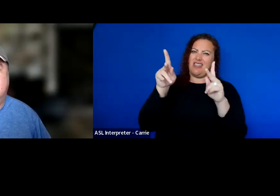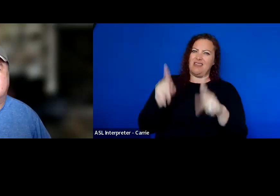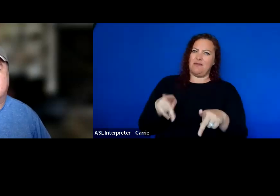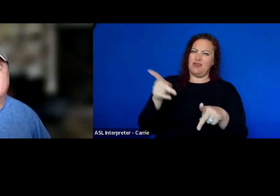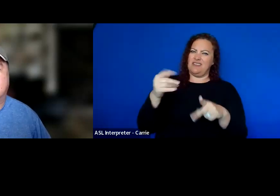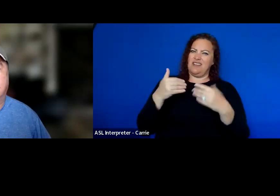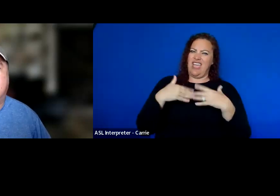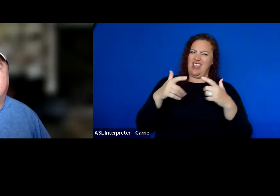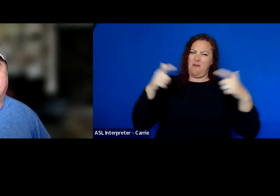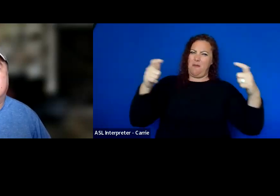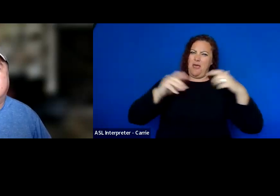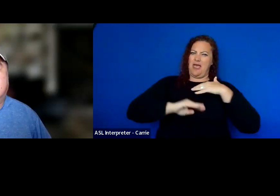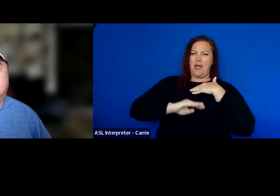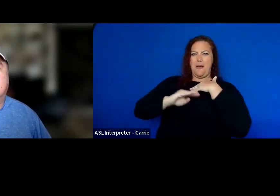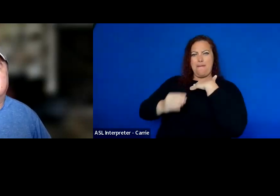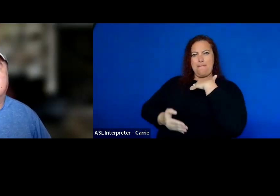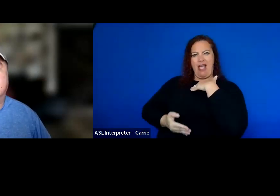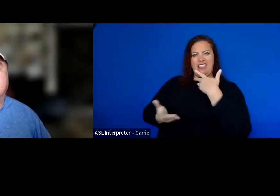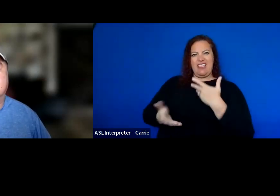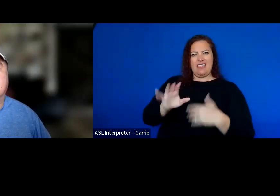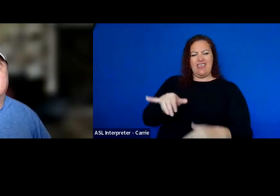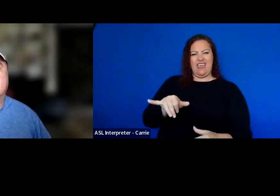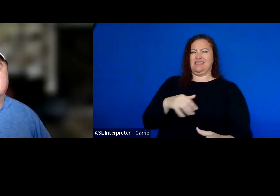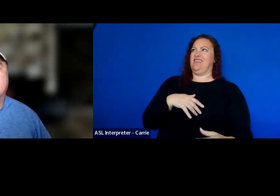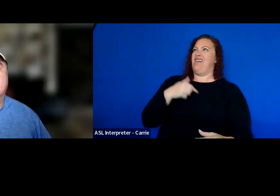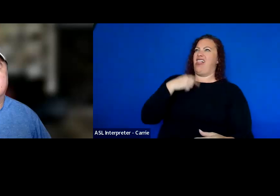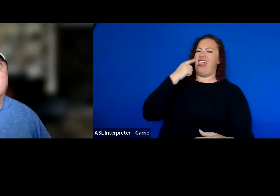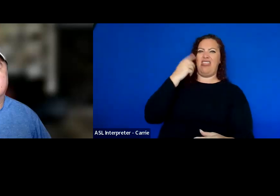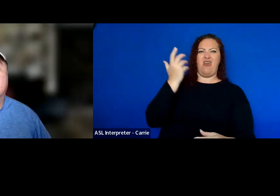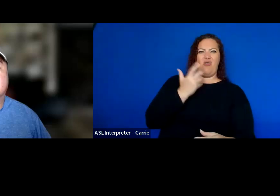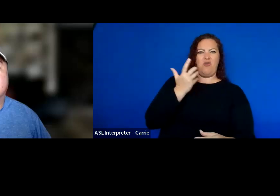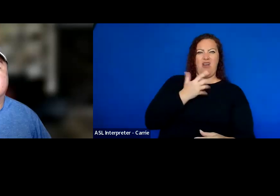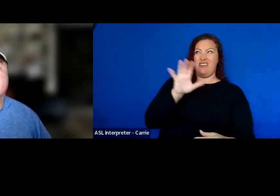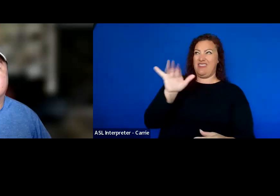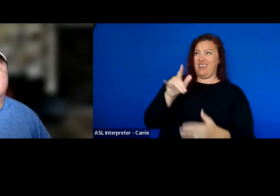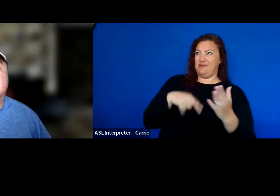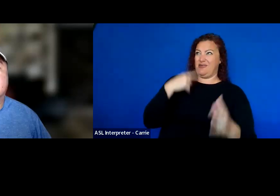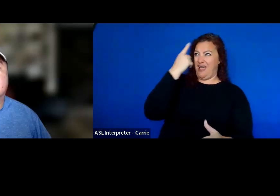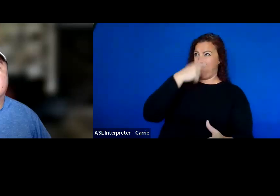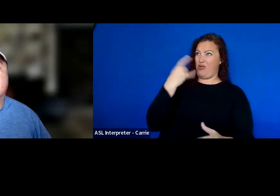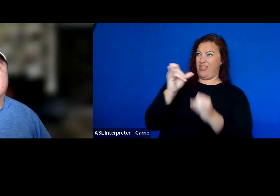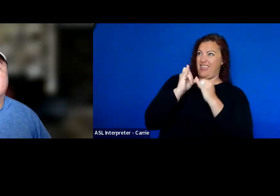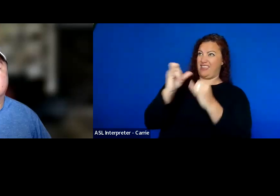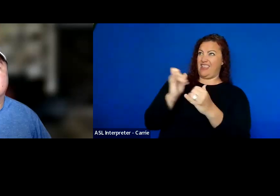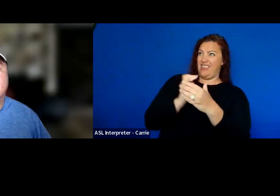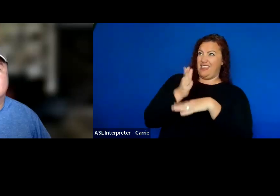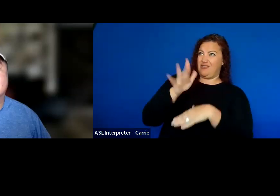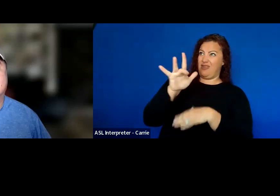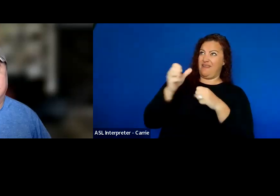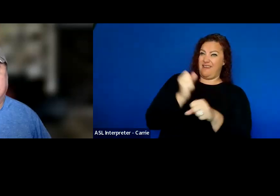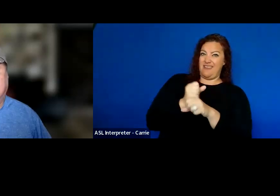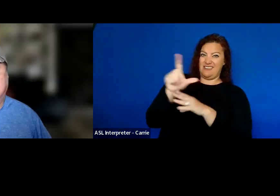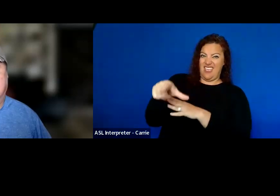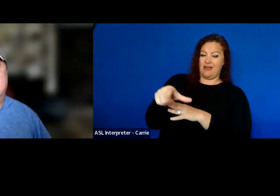huge belly, and I was like, wow, that's what I'm going to look like when I'm post 25 injury. And the answer is